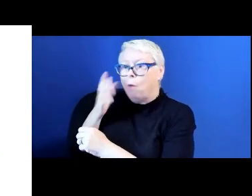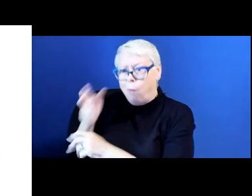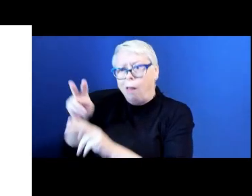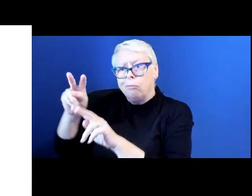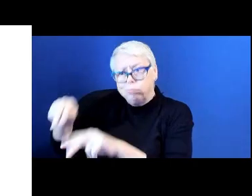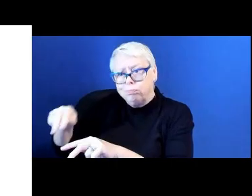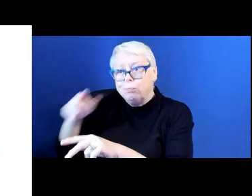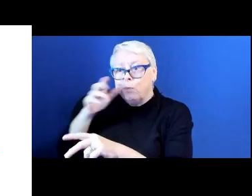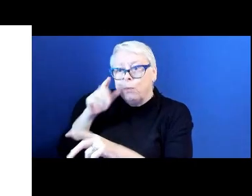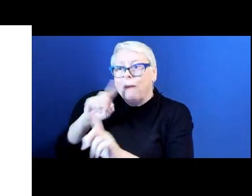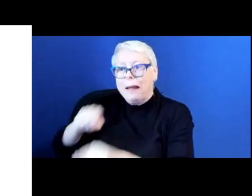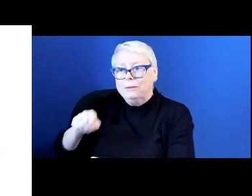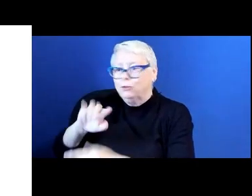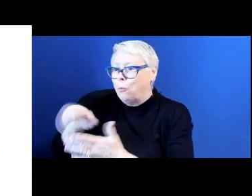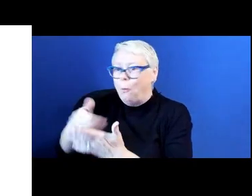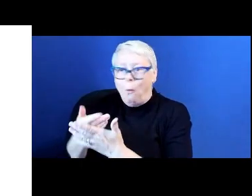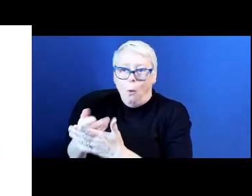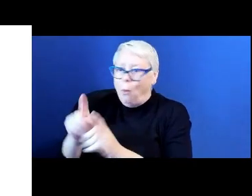have.